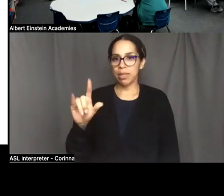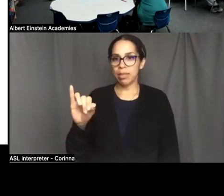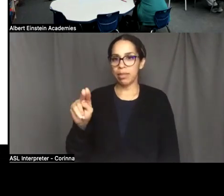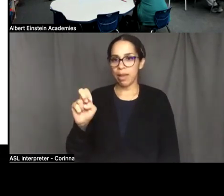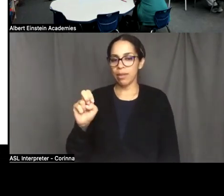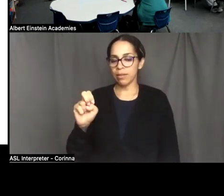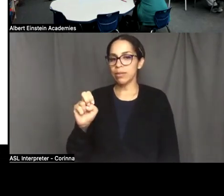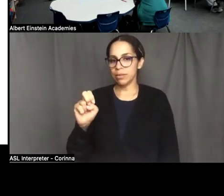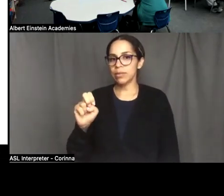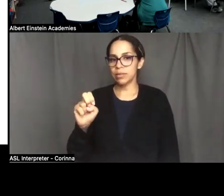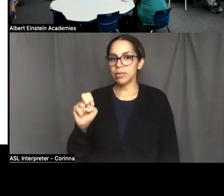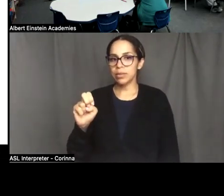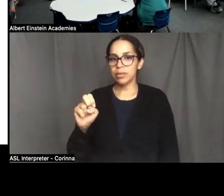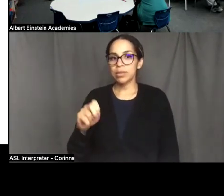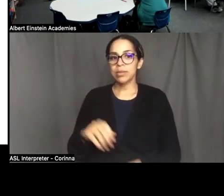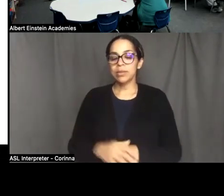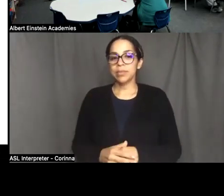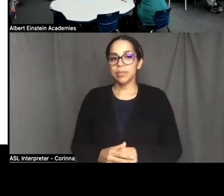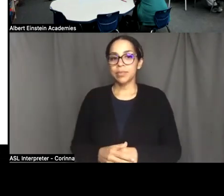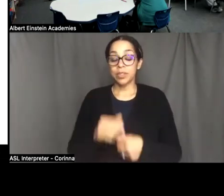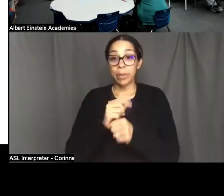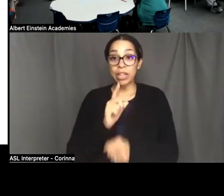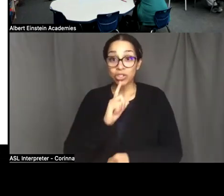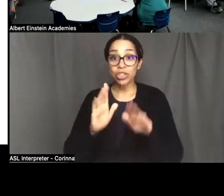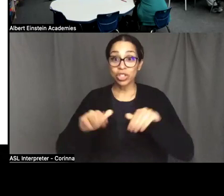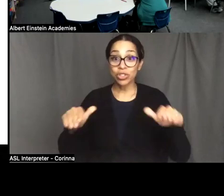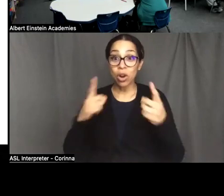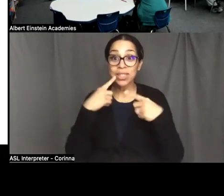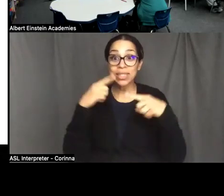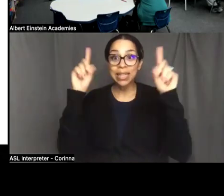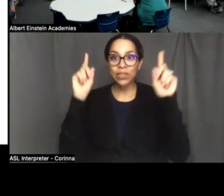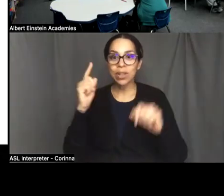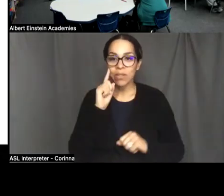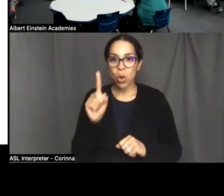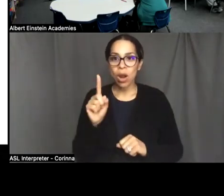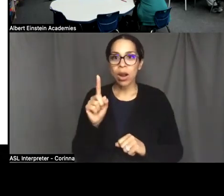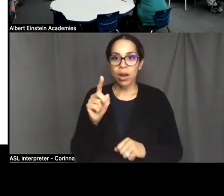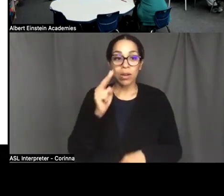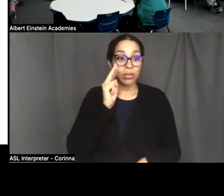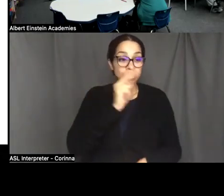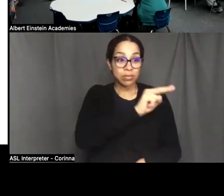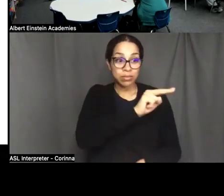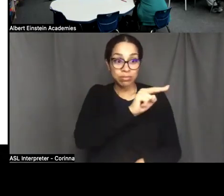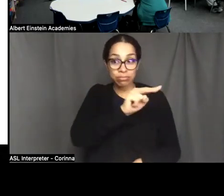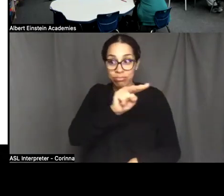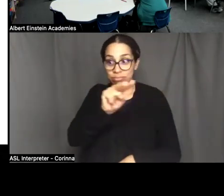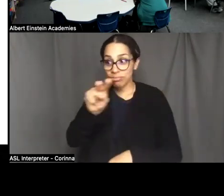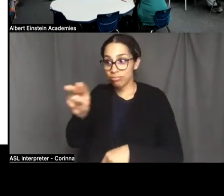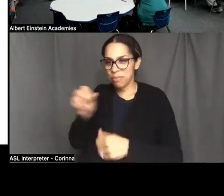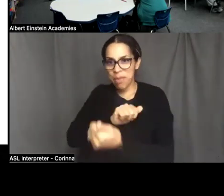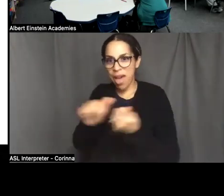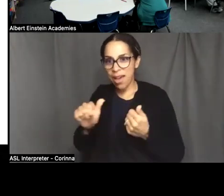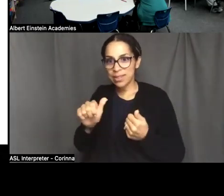midline. For kids to be successful with that crossing the midline activity of reading, that can be really hard sometimes.